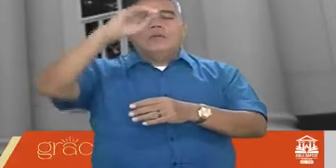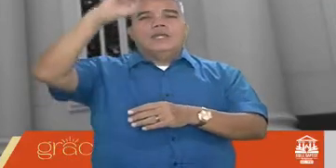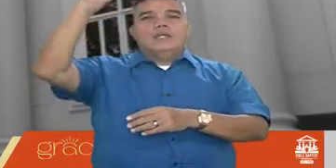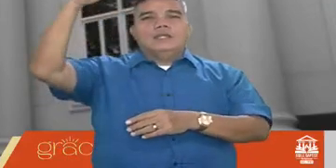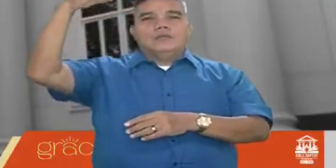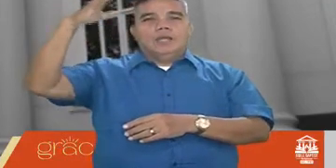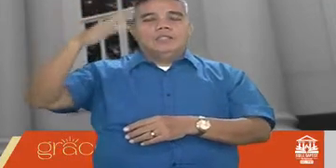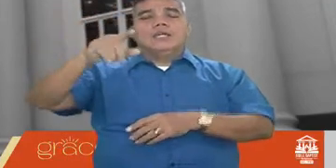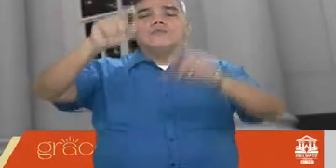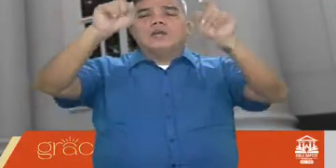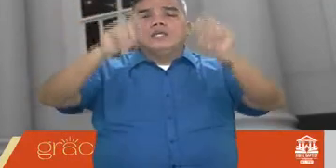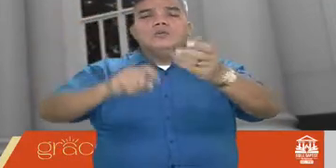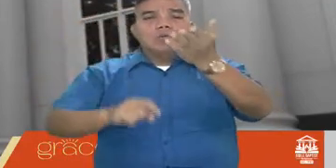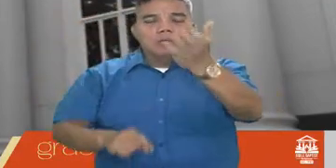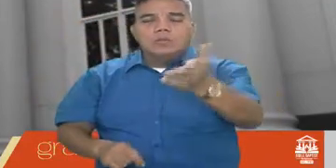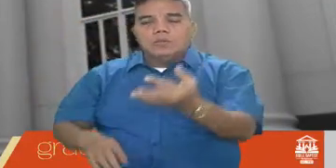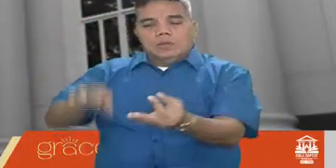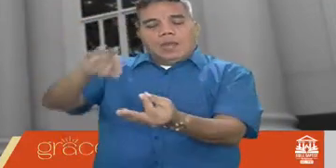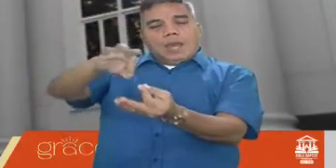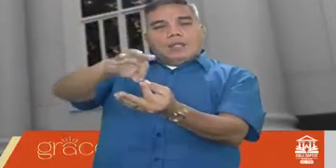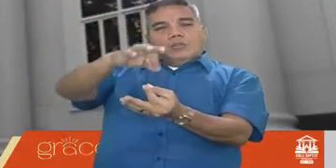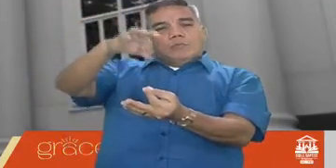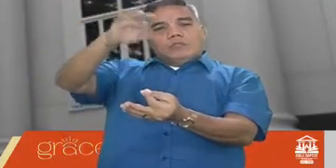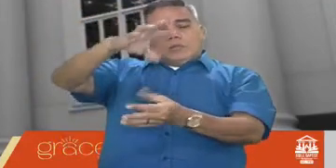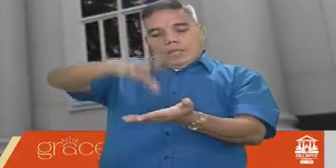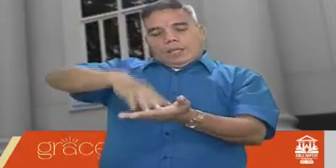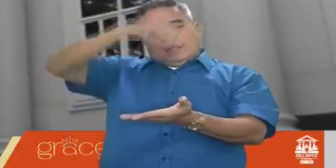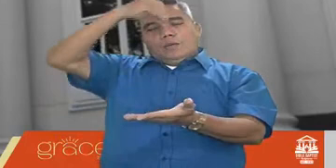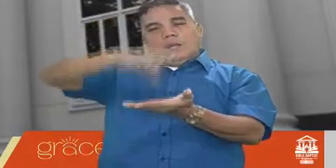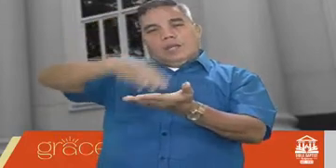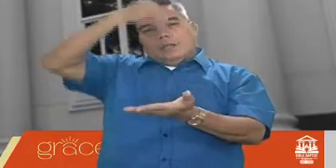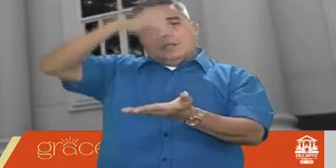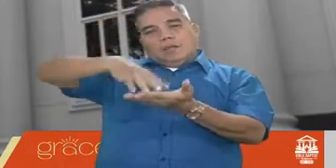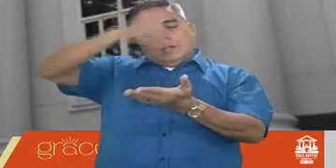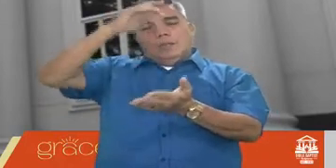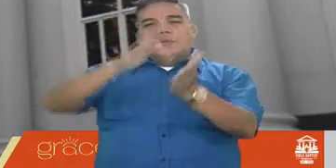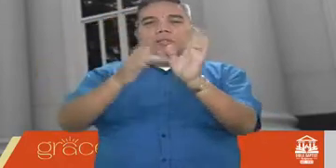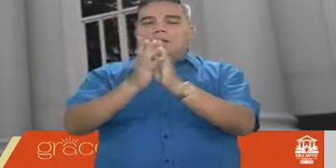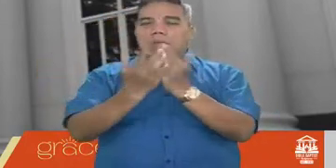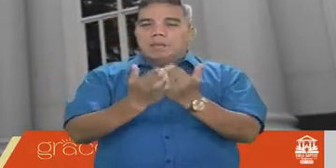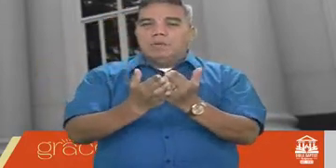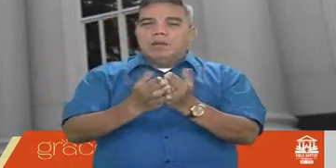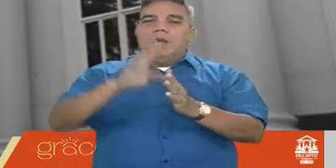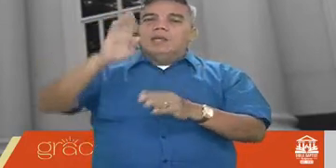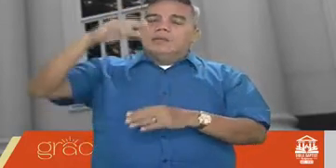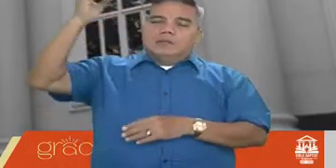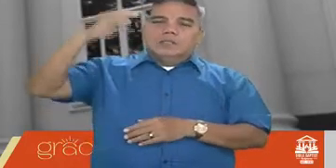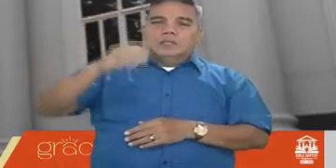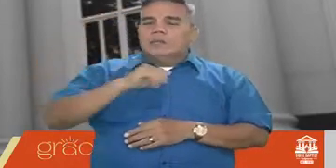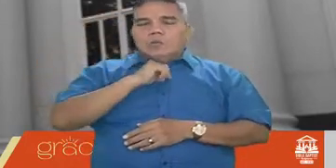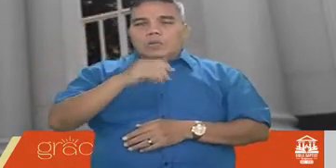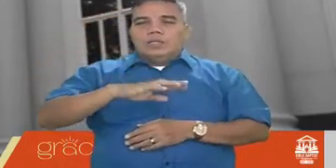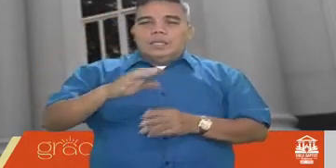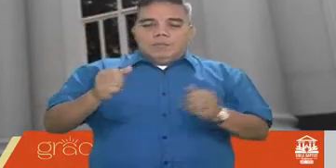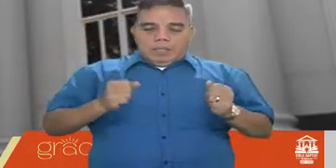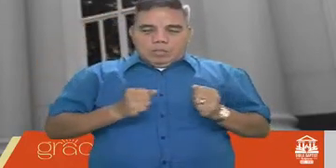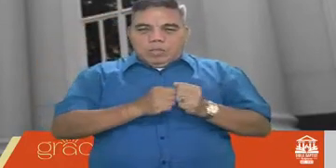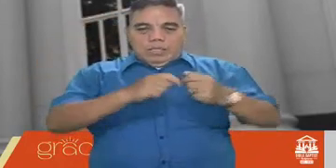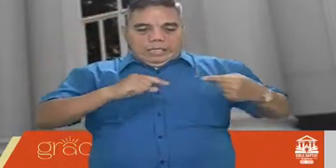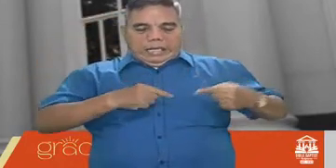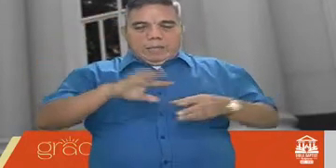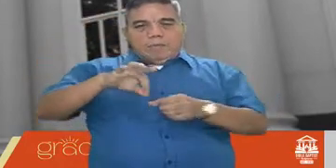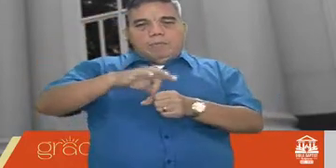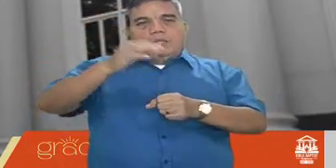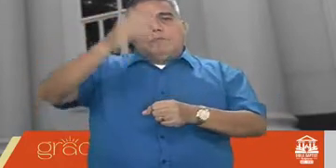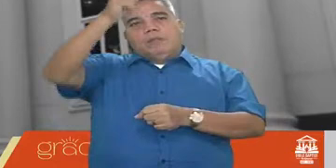Kinahanglan nga patubuo na to ang atong spiritual nga kahimtang, pinagi sa grasya sa Ginoo. We are not going to grieve the